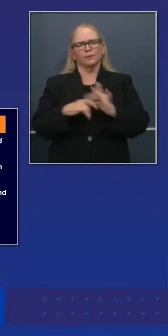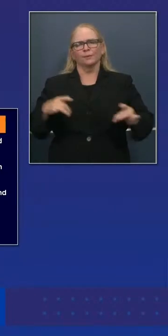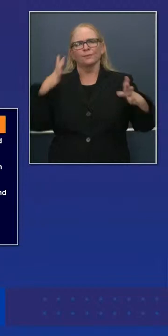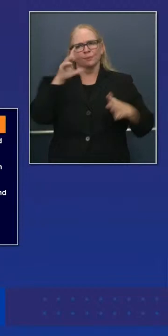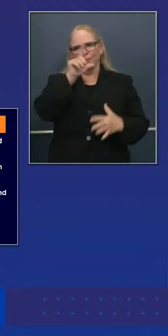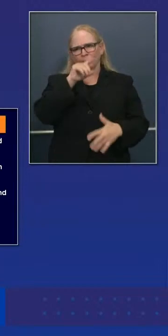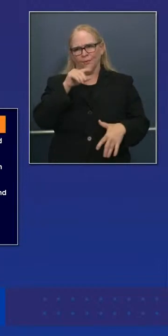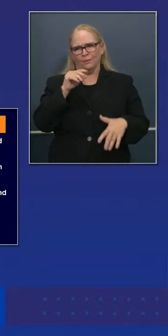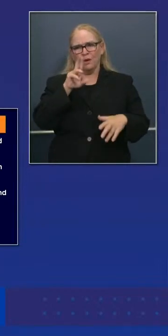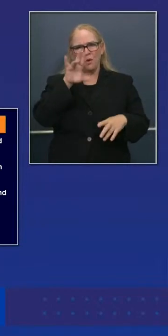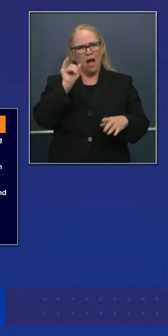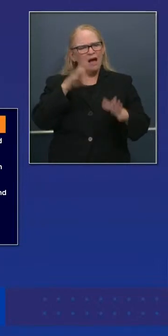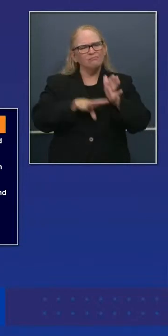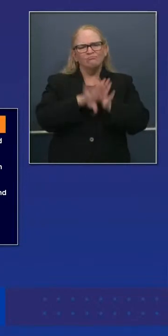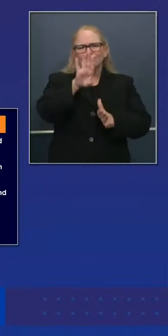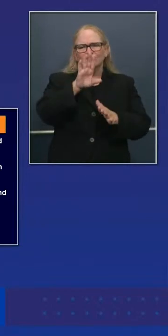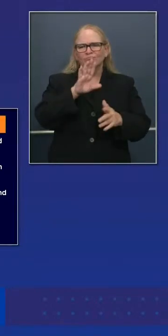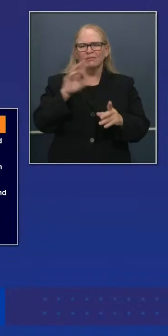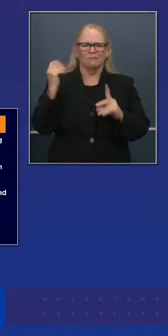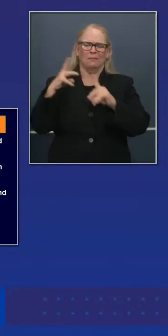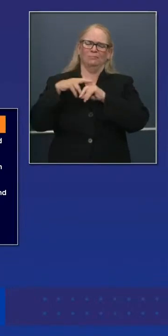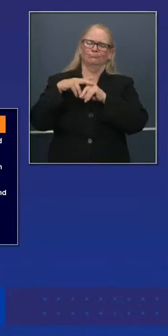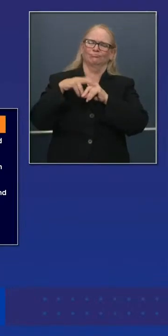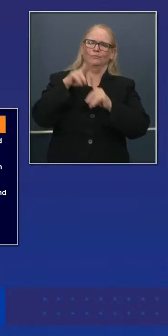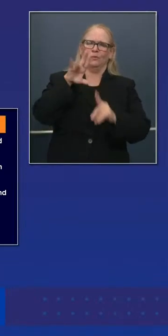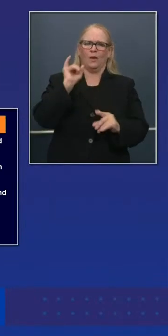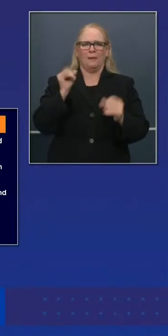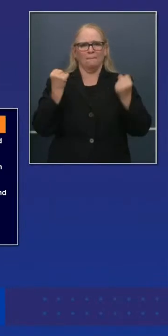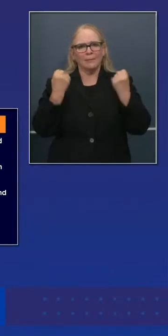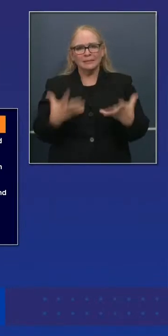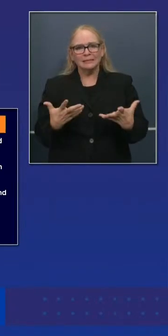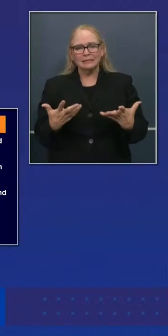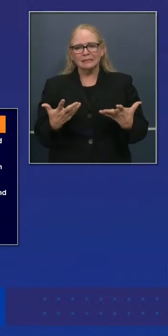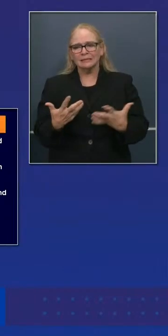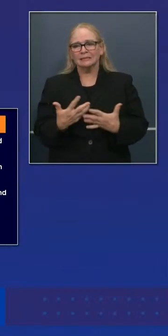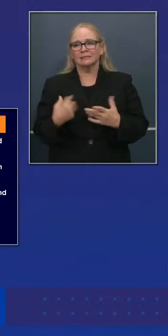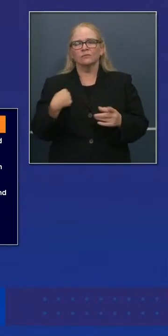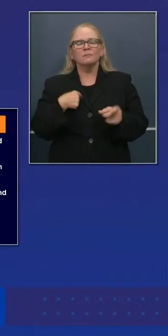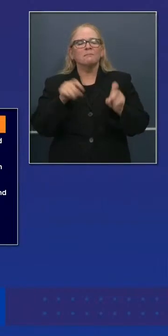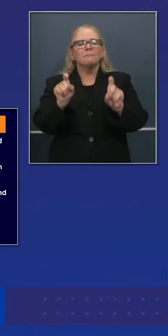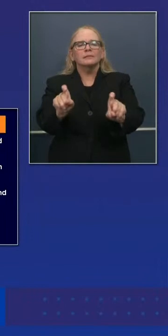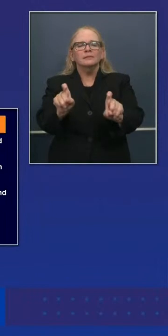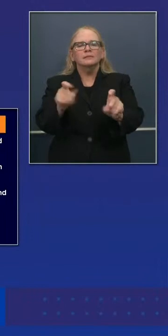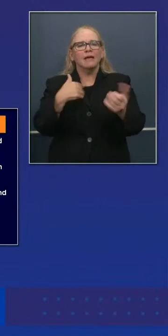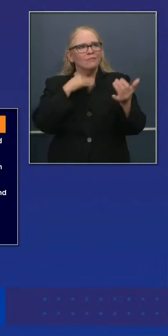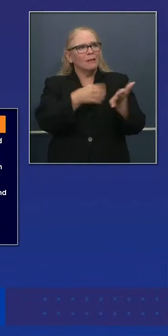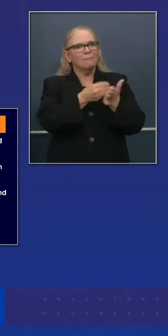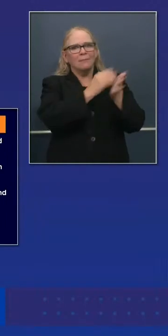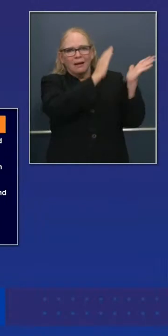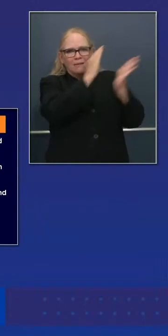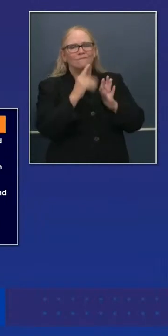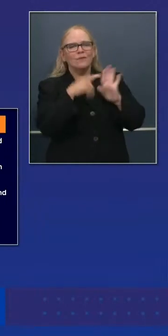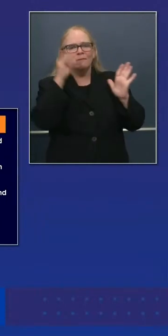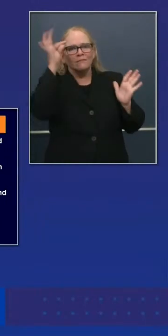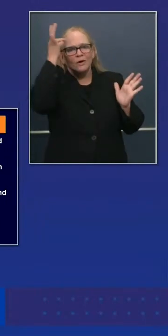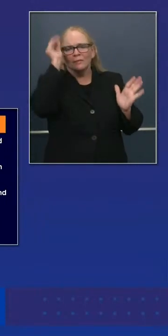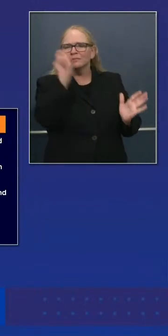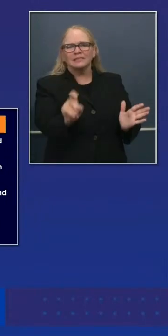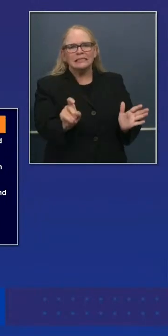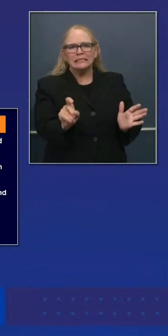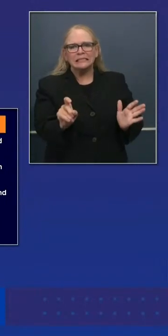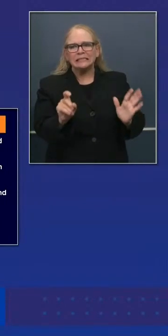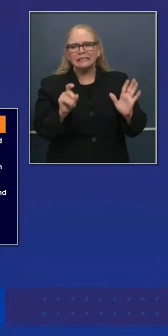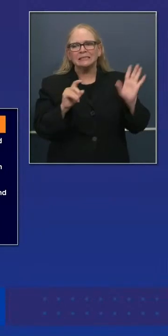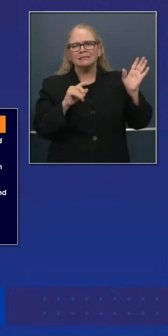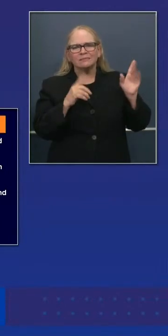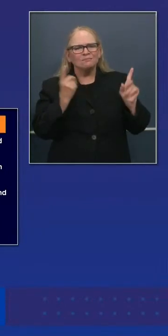insurance that we have been providing. We need the federal government to front those dollars. We simply do not have the capacity. Again, even